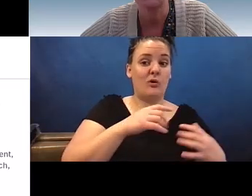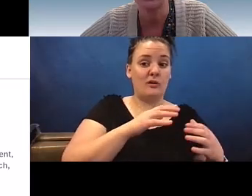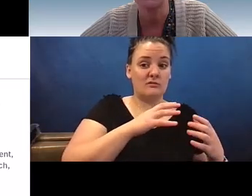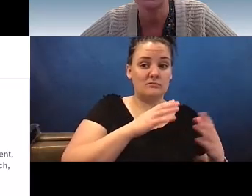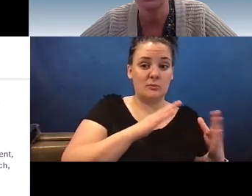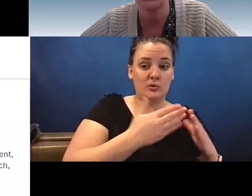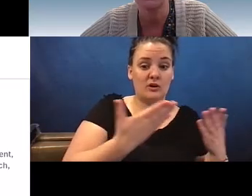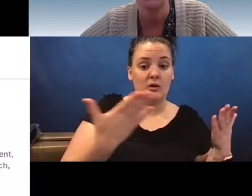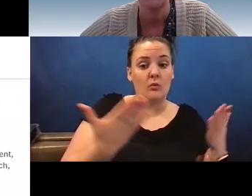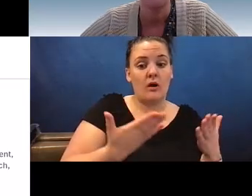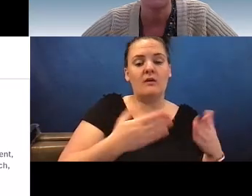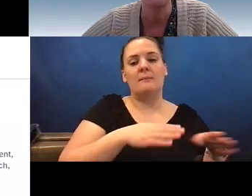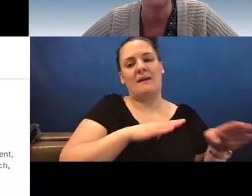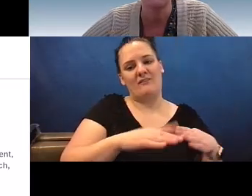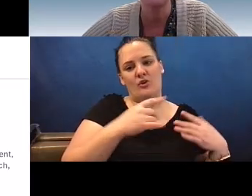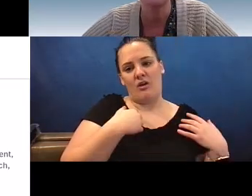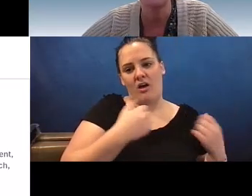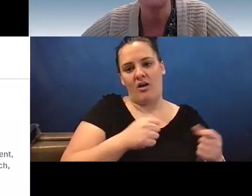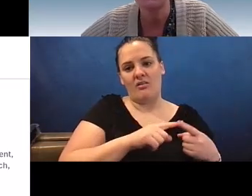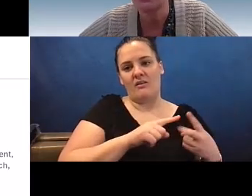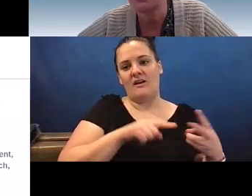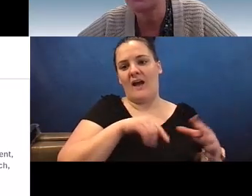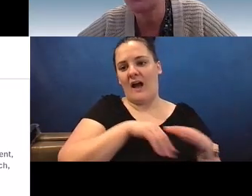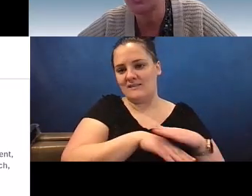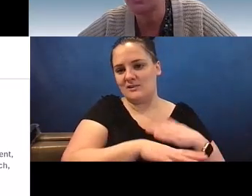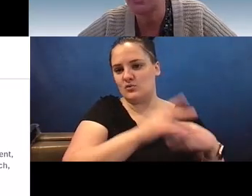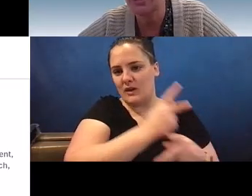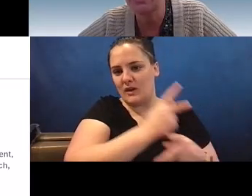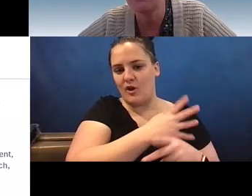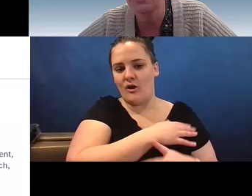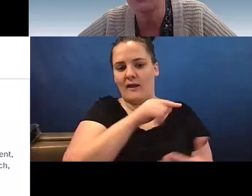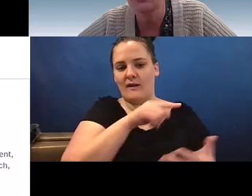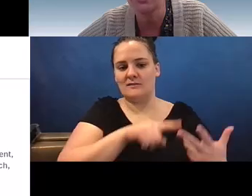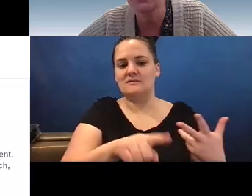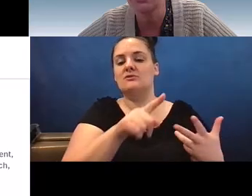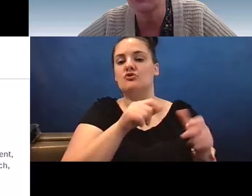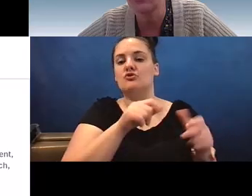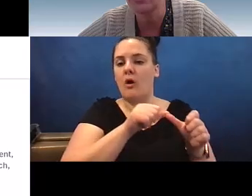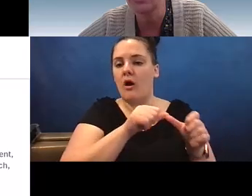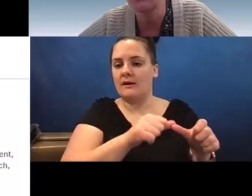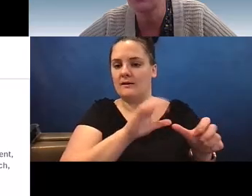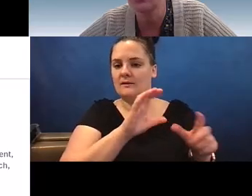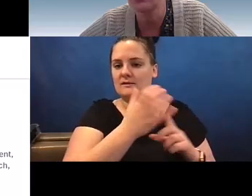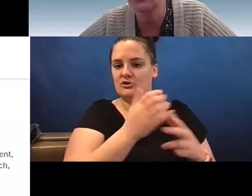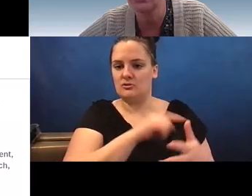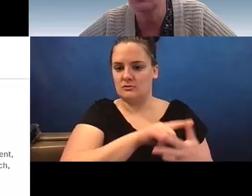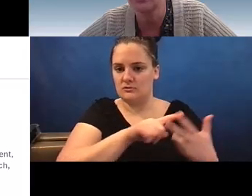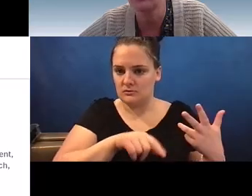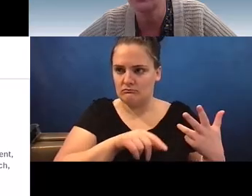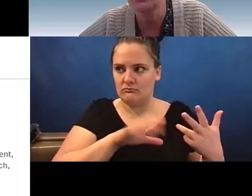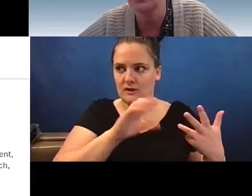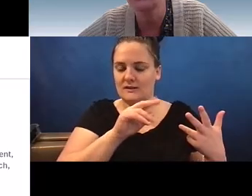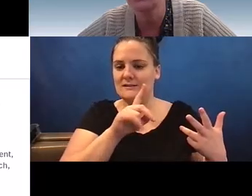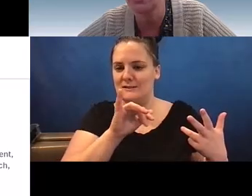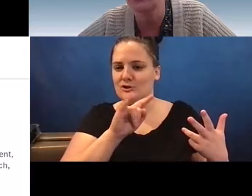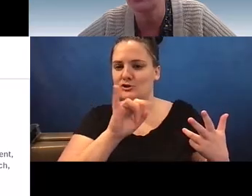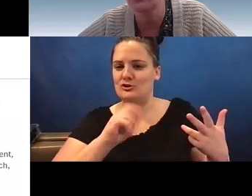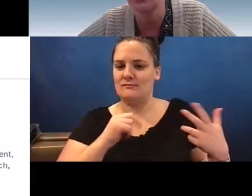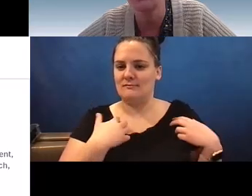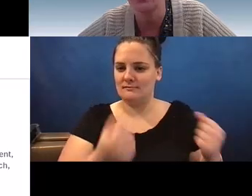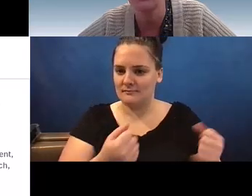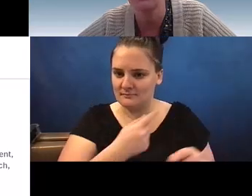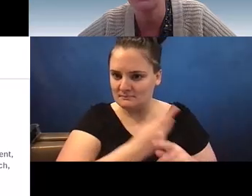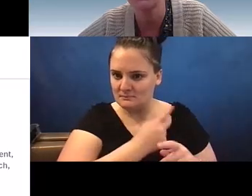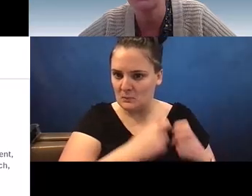care, and chronic conditions. Behavioral health was prioritized by 85% of the community, but only 1.9%